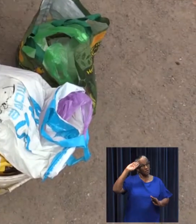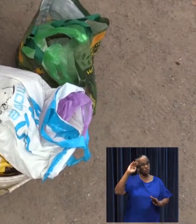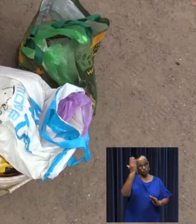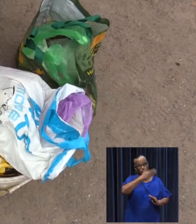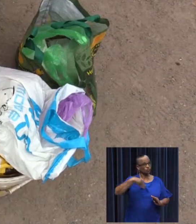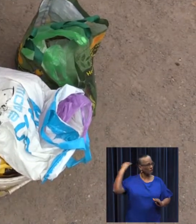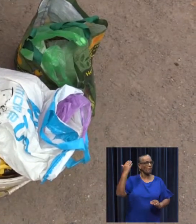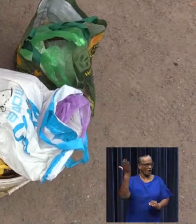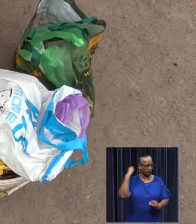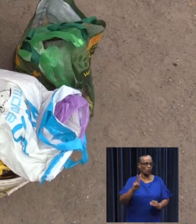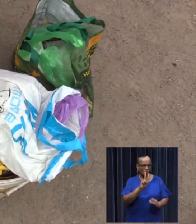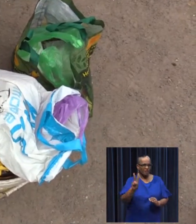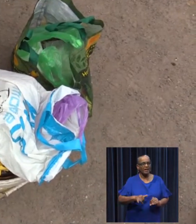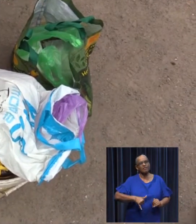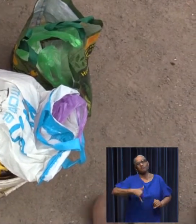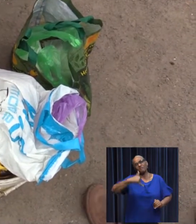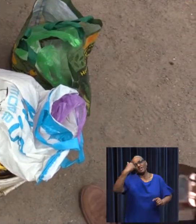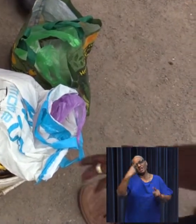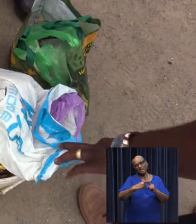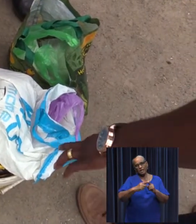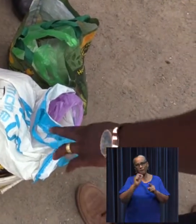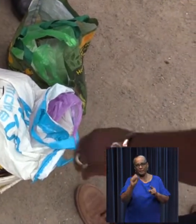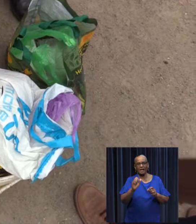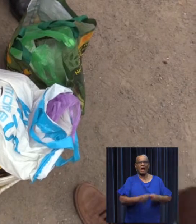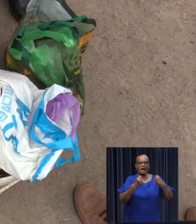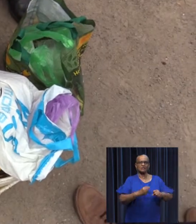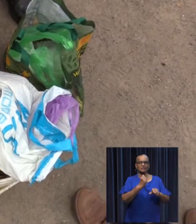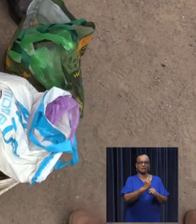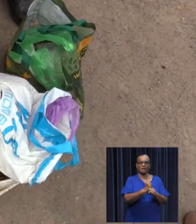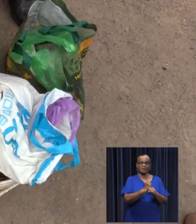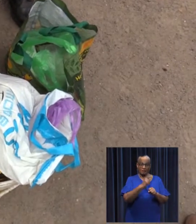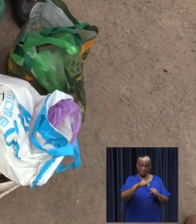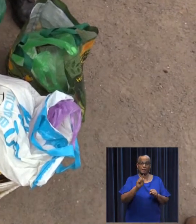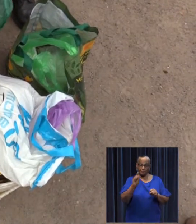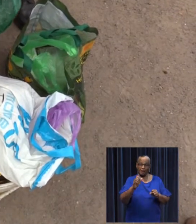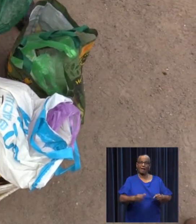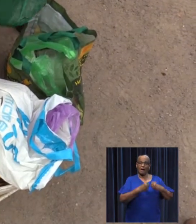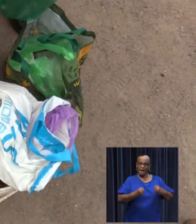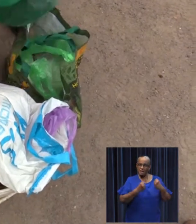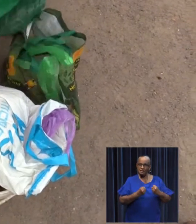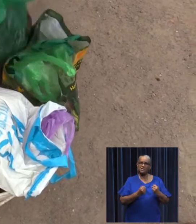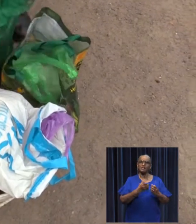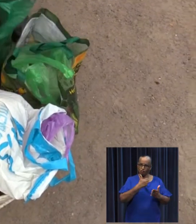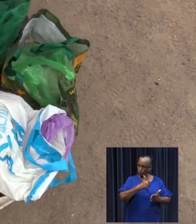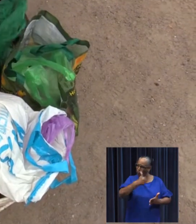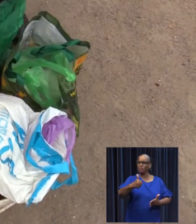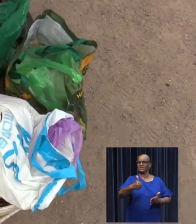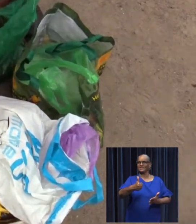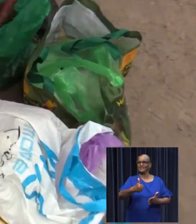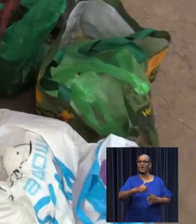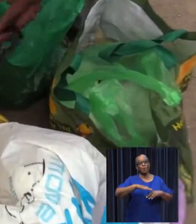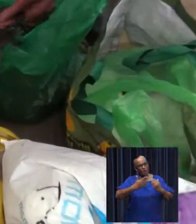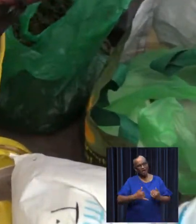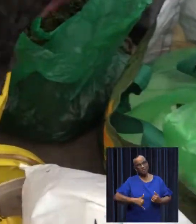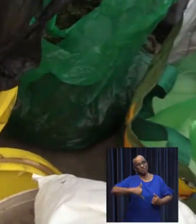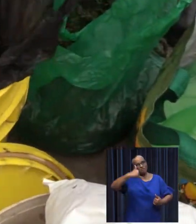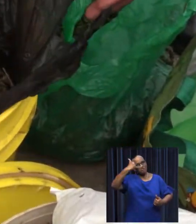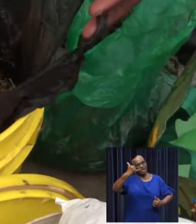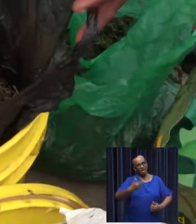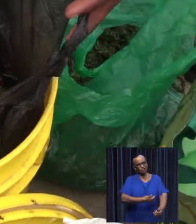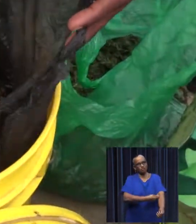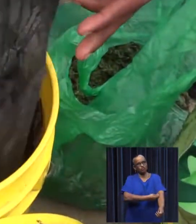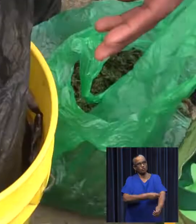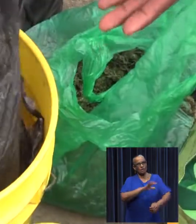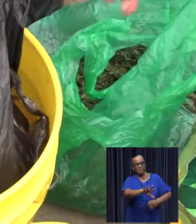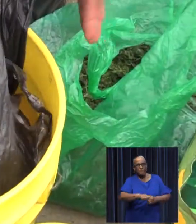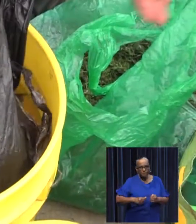the unpeded time, the police force performed an operation downtown. This operation paid off after the